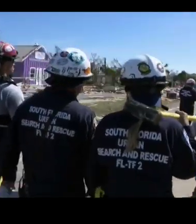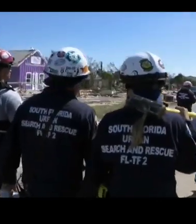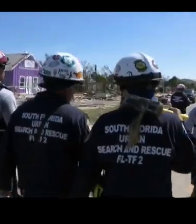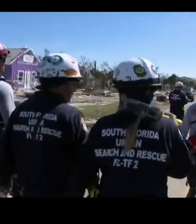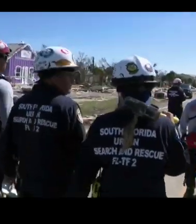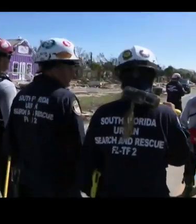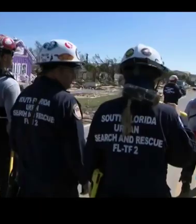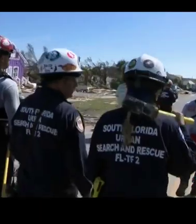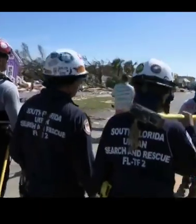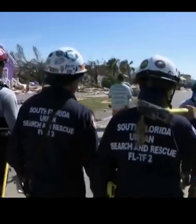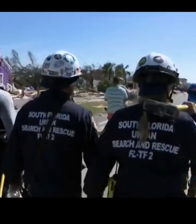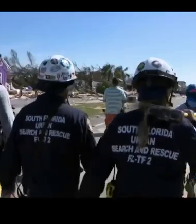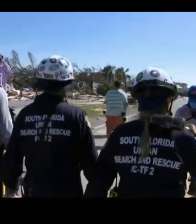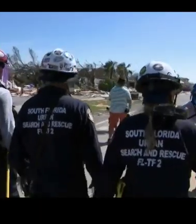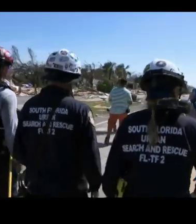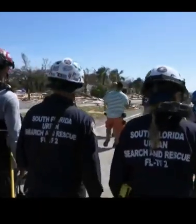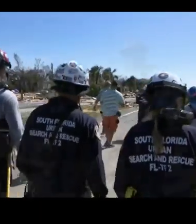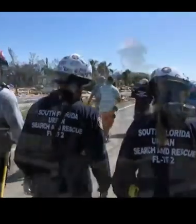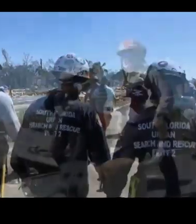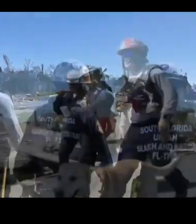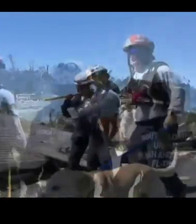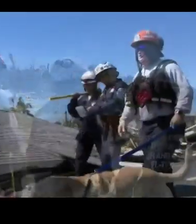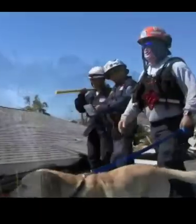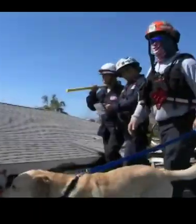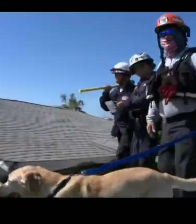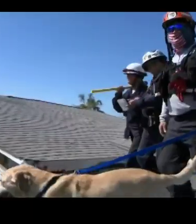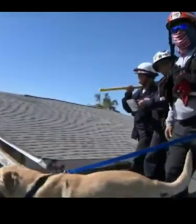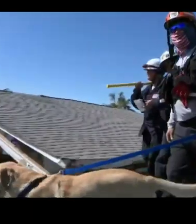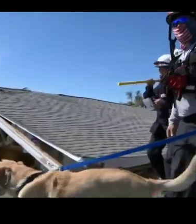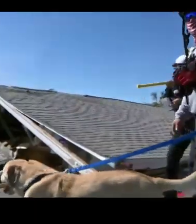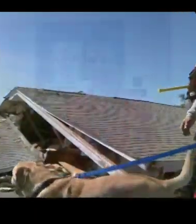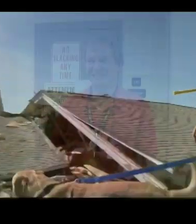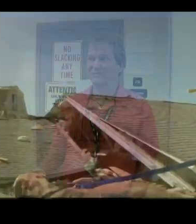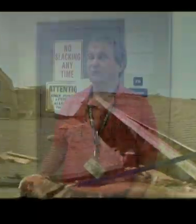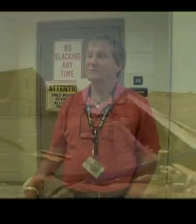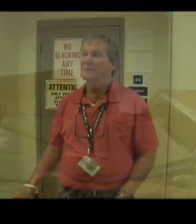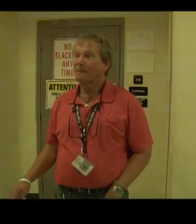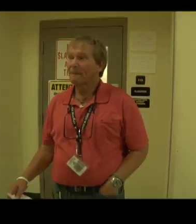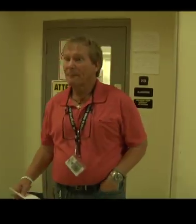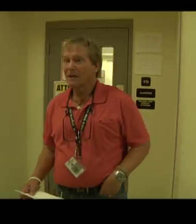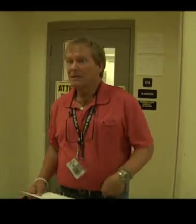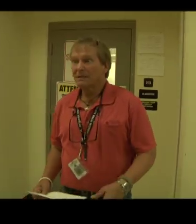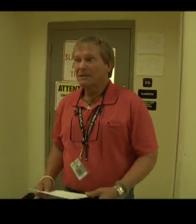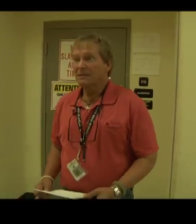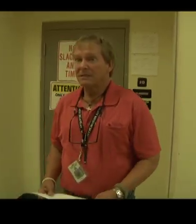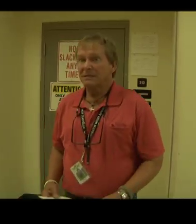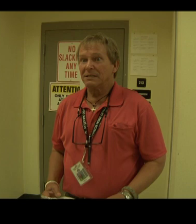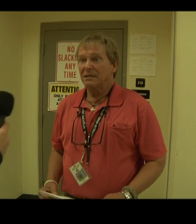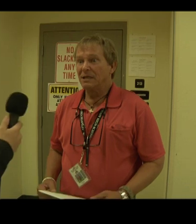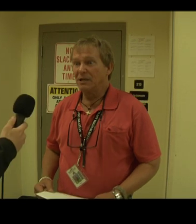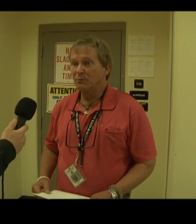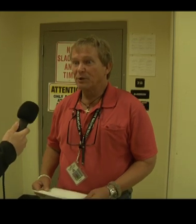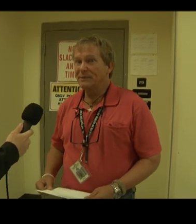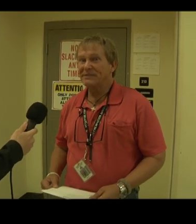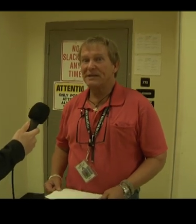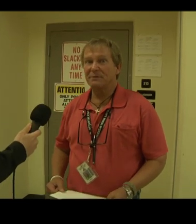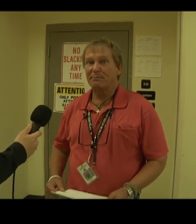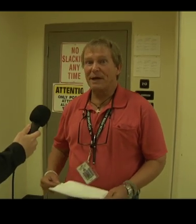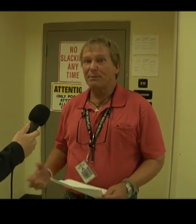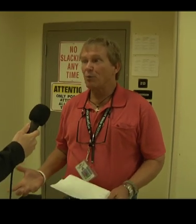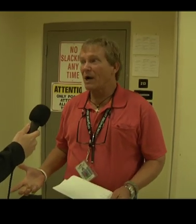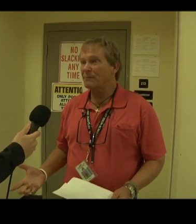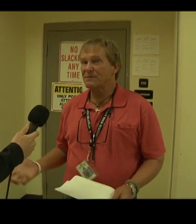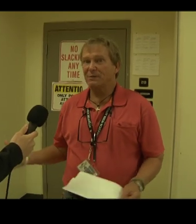He'll be spending his Thanksgiving break giving back in Panama City. So what kind of supplies are we taking down to Panama City? We're going to be